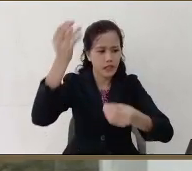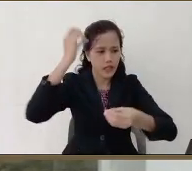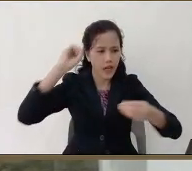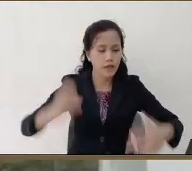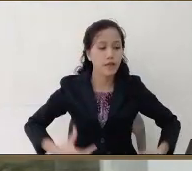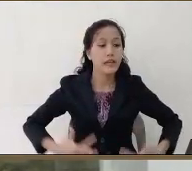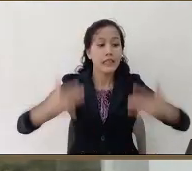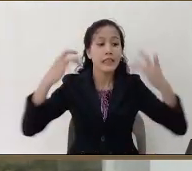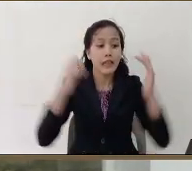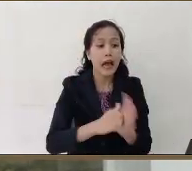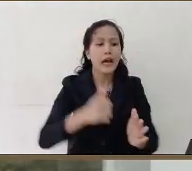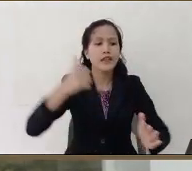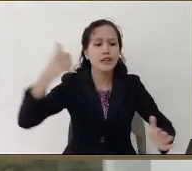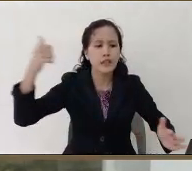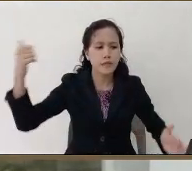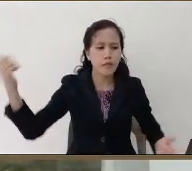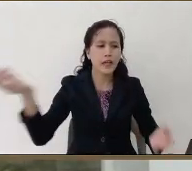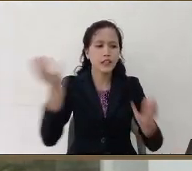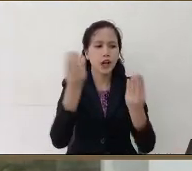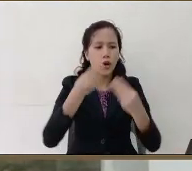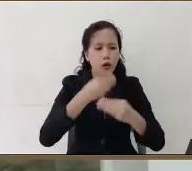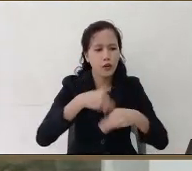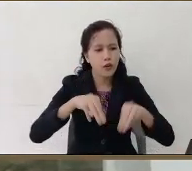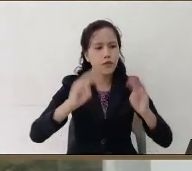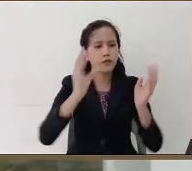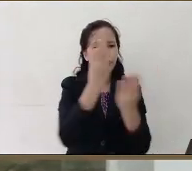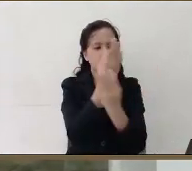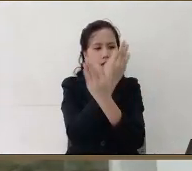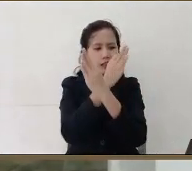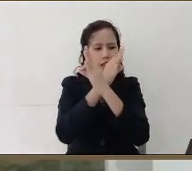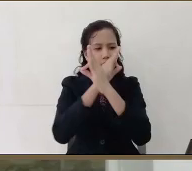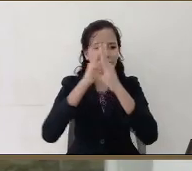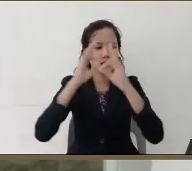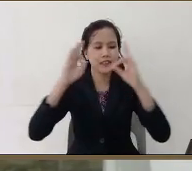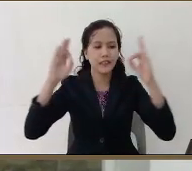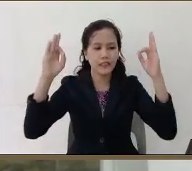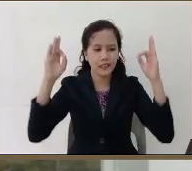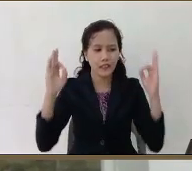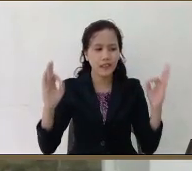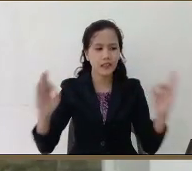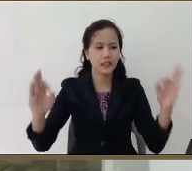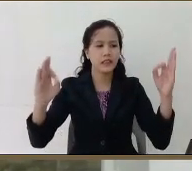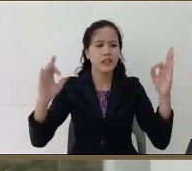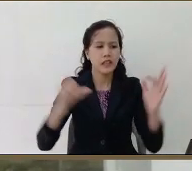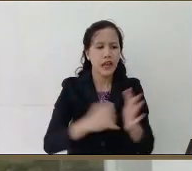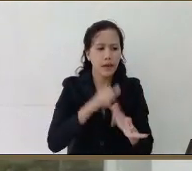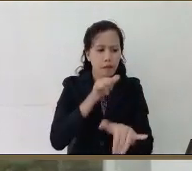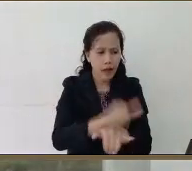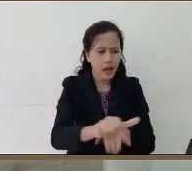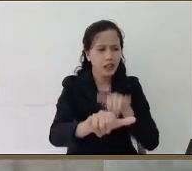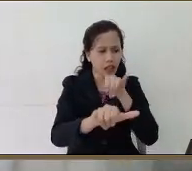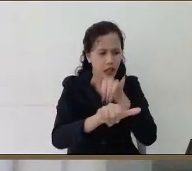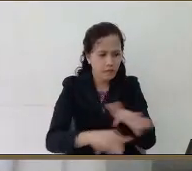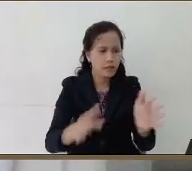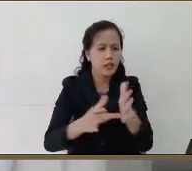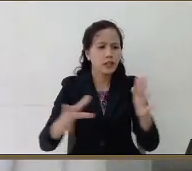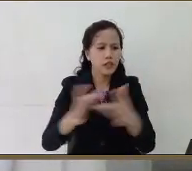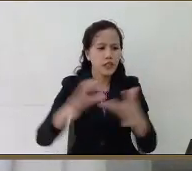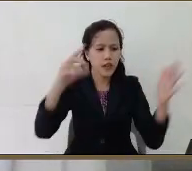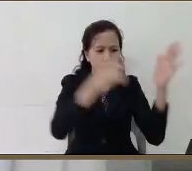his life that others might go free. They had mocked